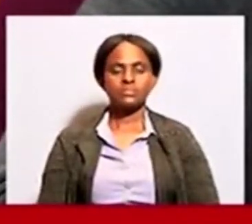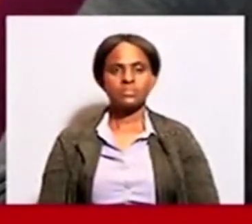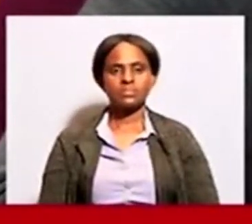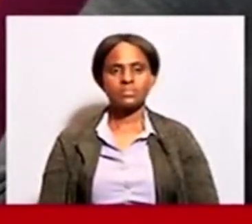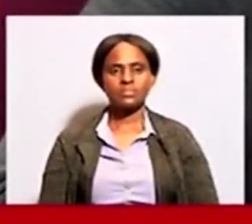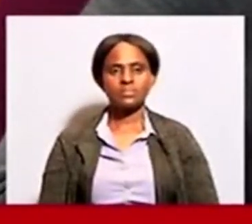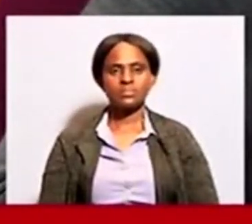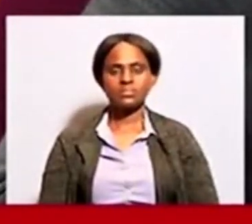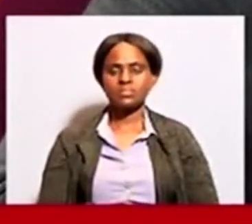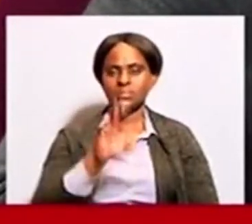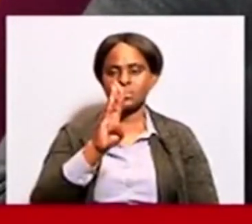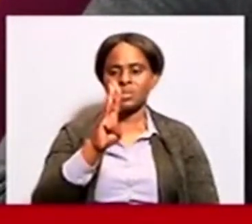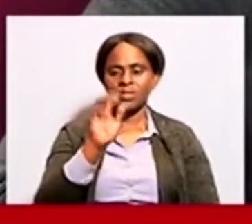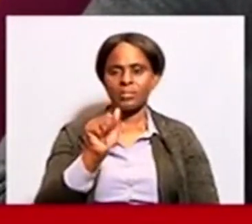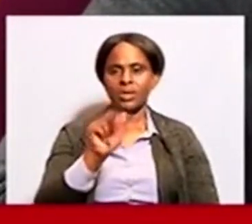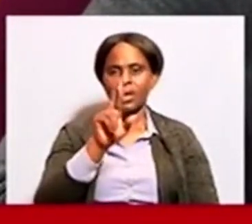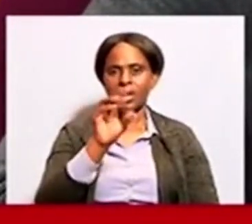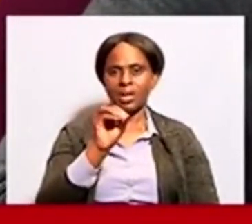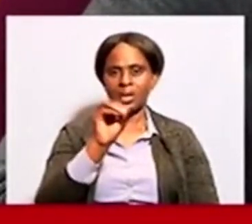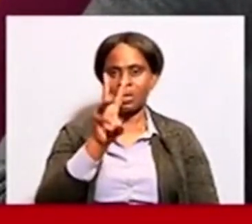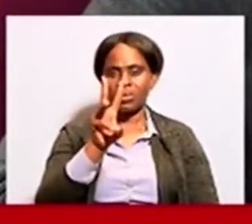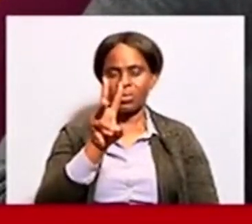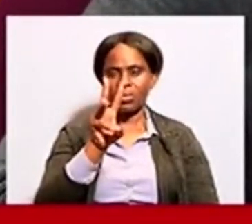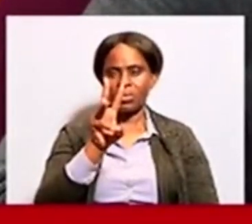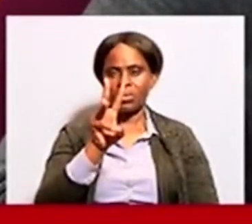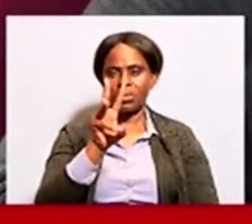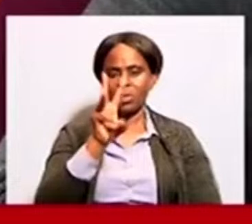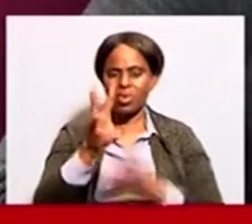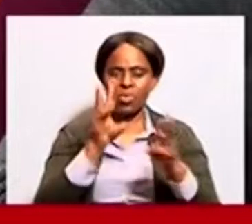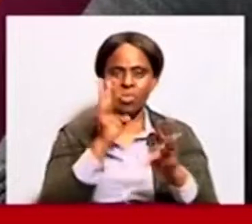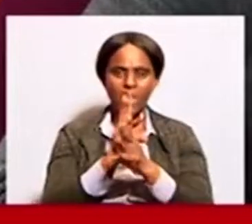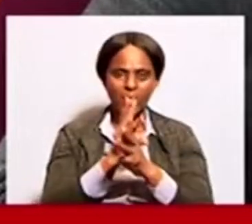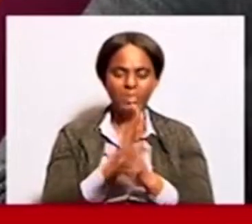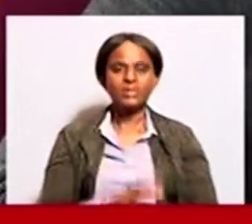It's borrowed. Borrowed. Yes. Okay.